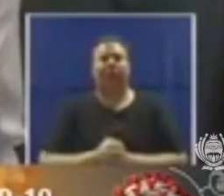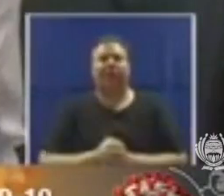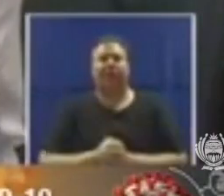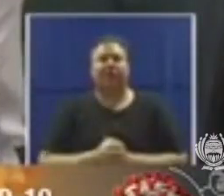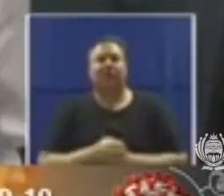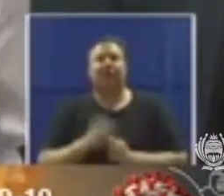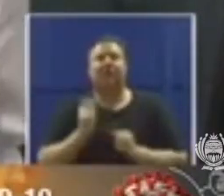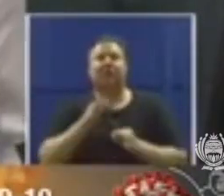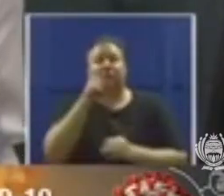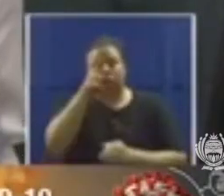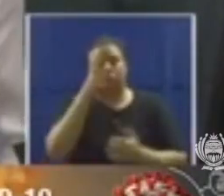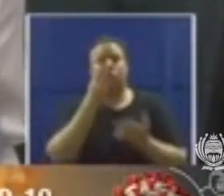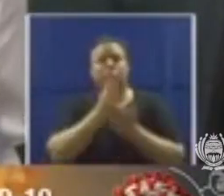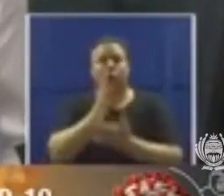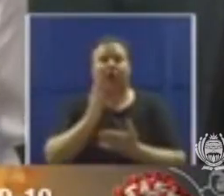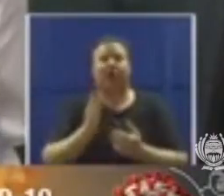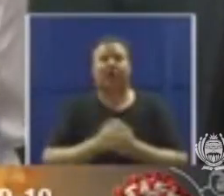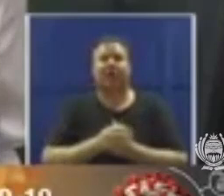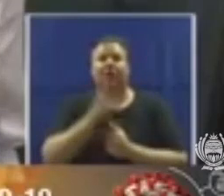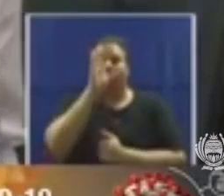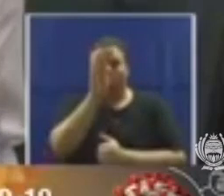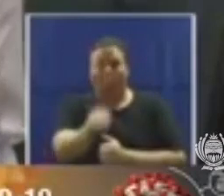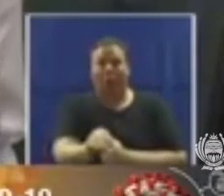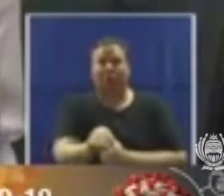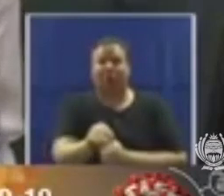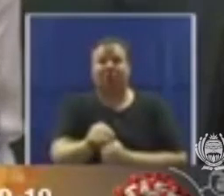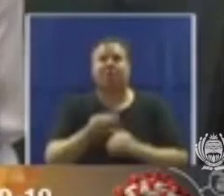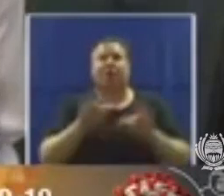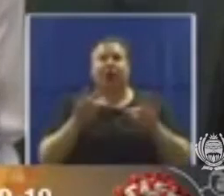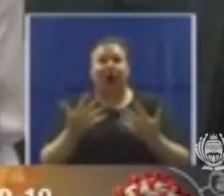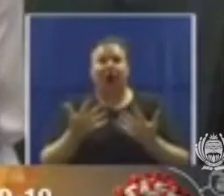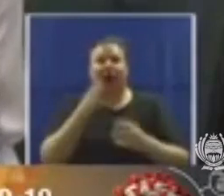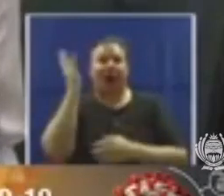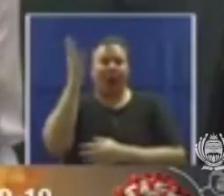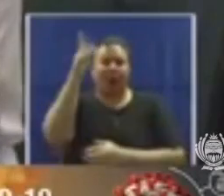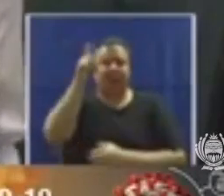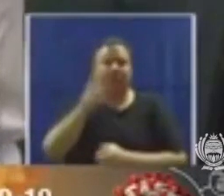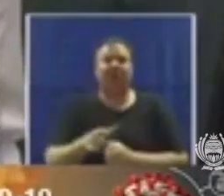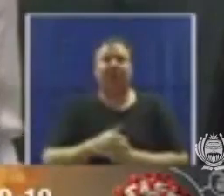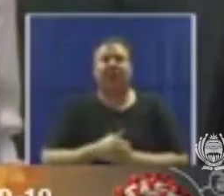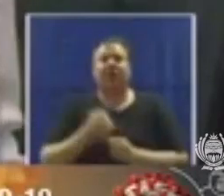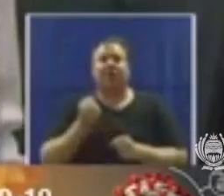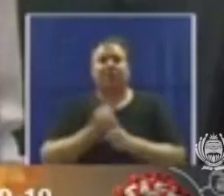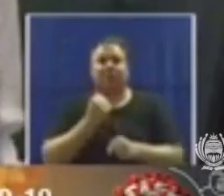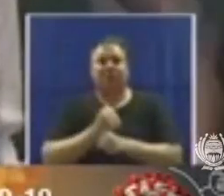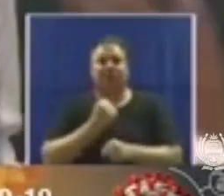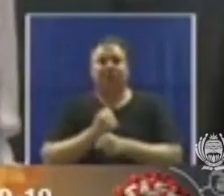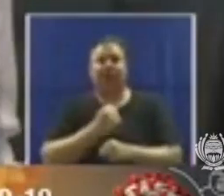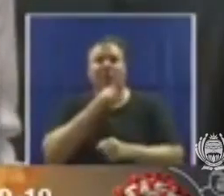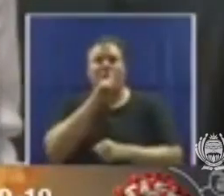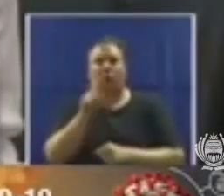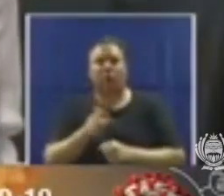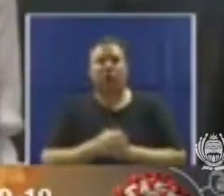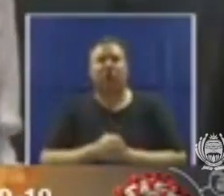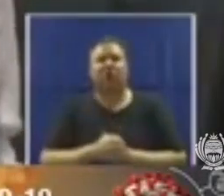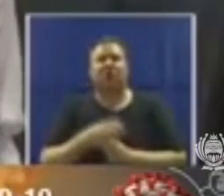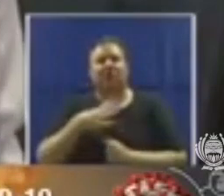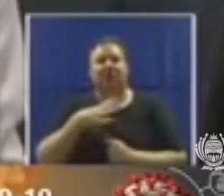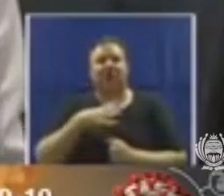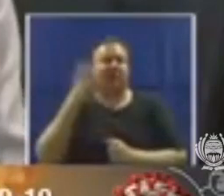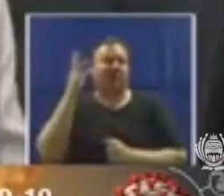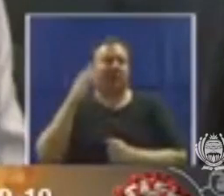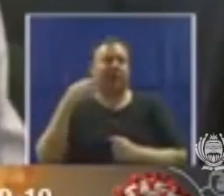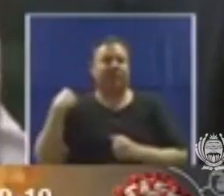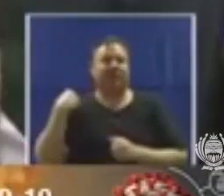correctly have asked them to allow the speaker to make the question, then the minister